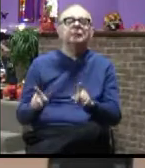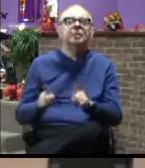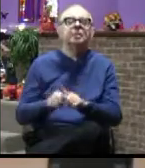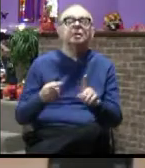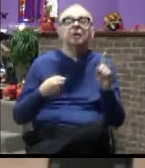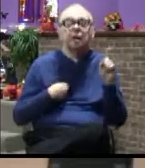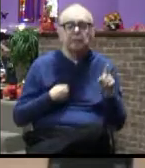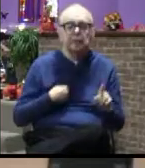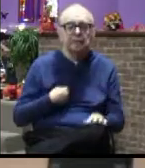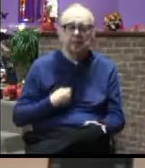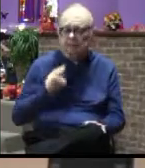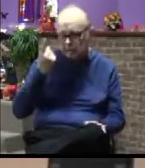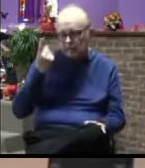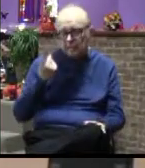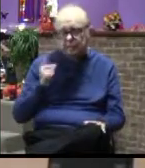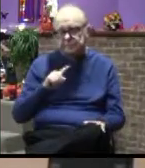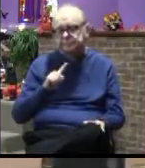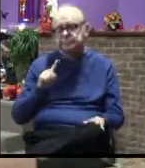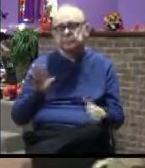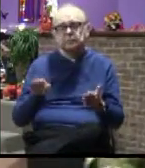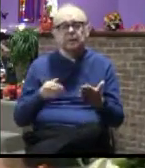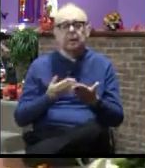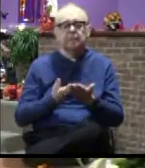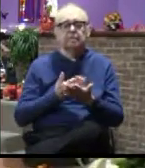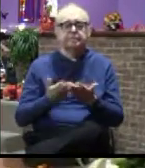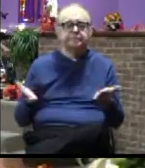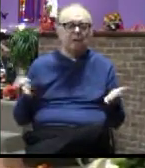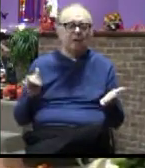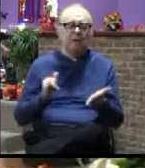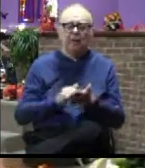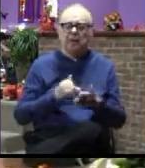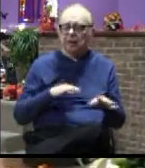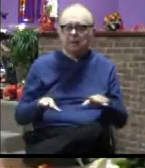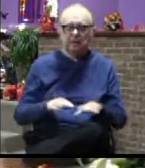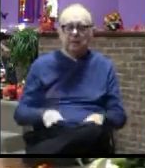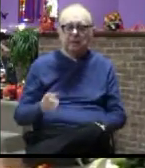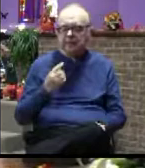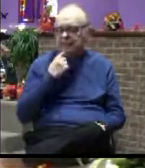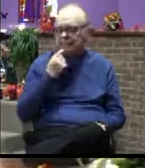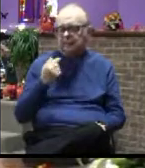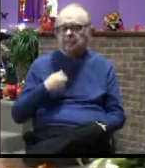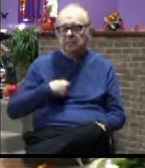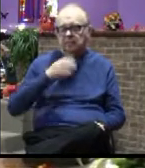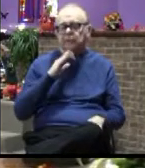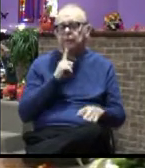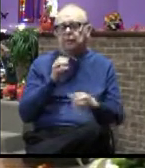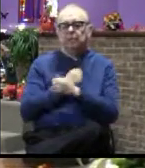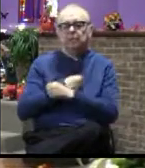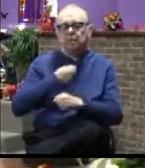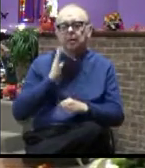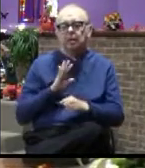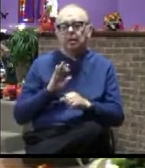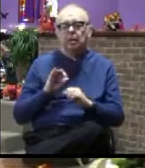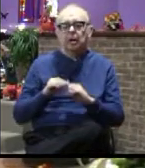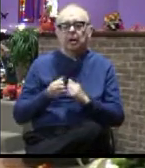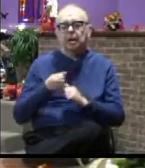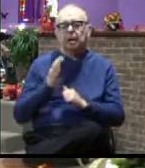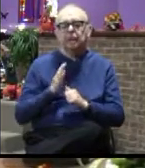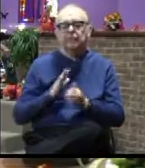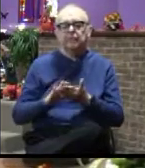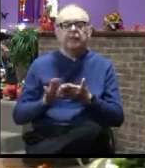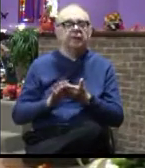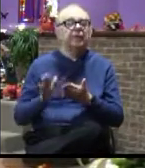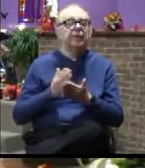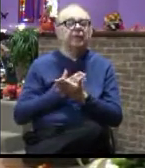me. You don't understand all of the bad things that I've done. I know you tell me that God is a loving God, but how can God